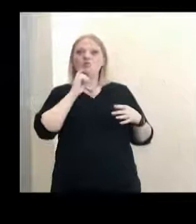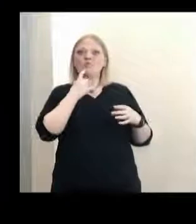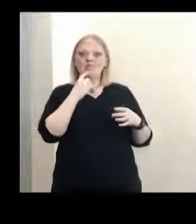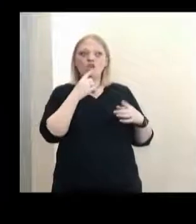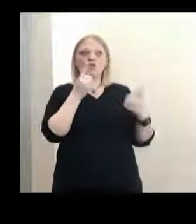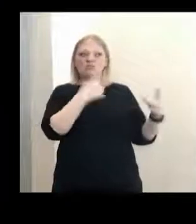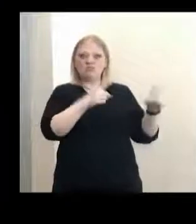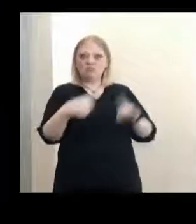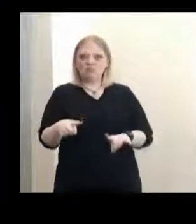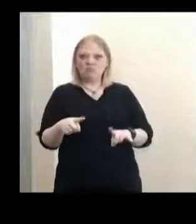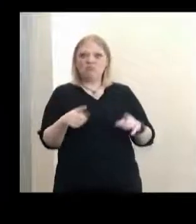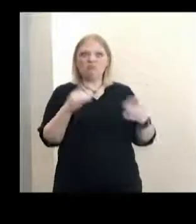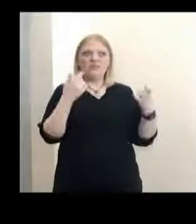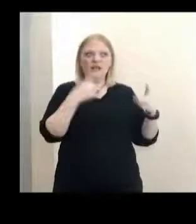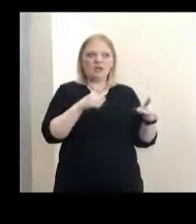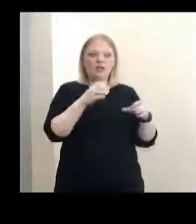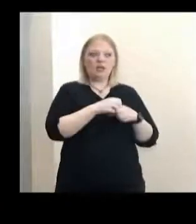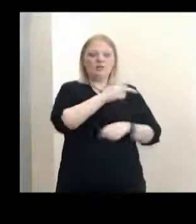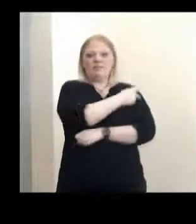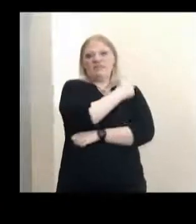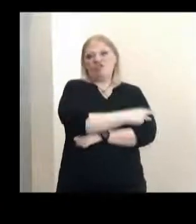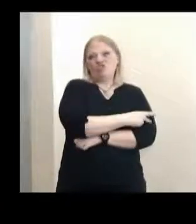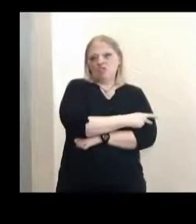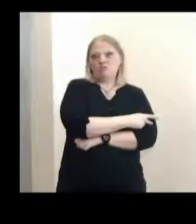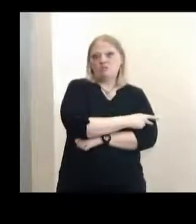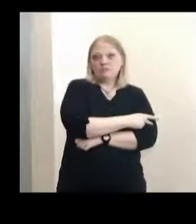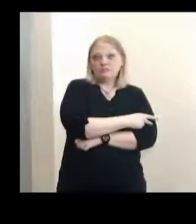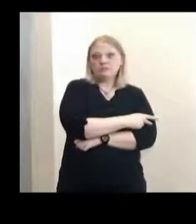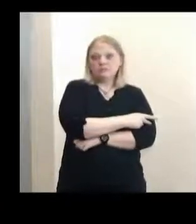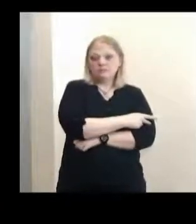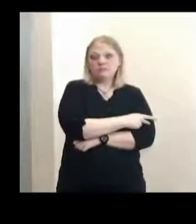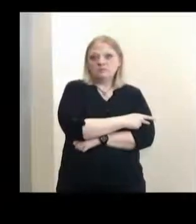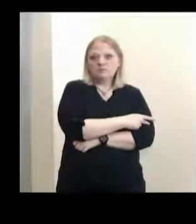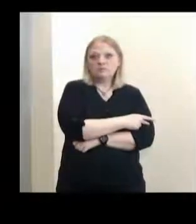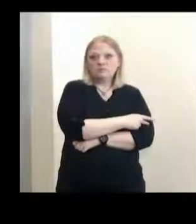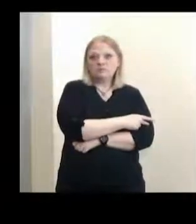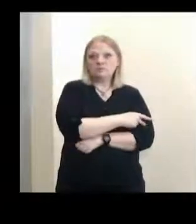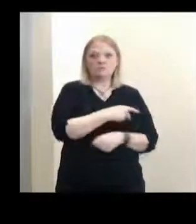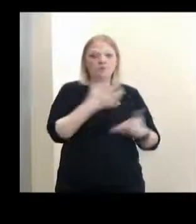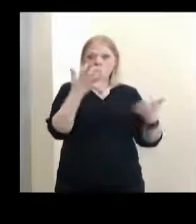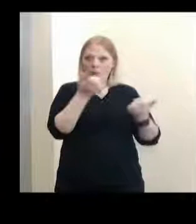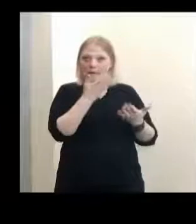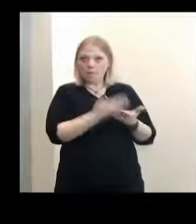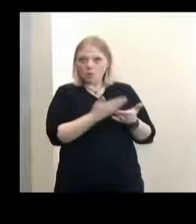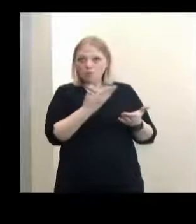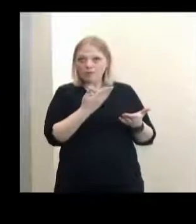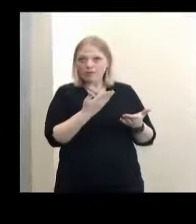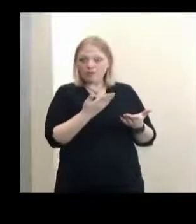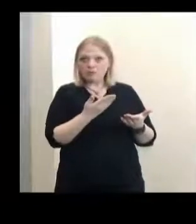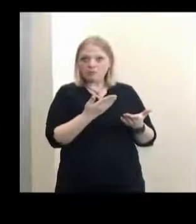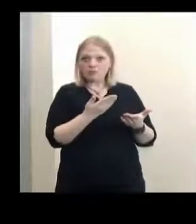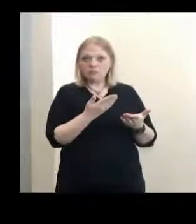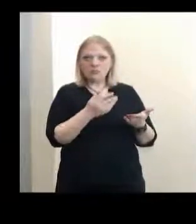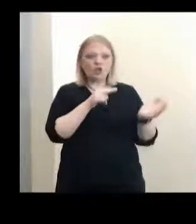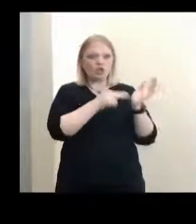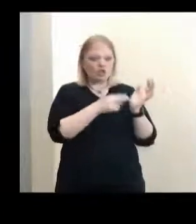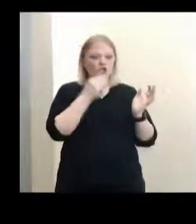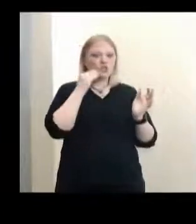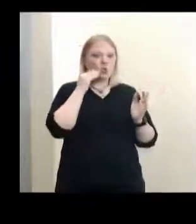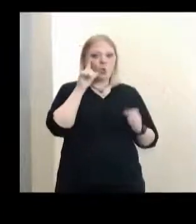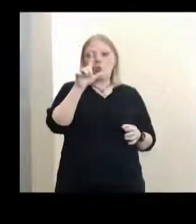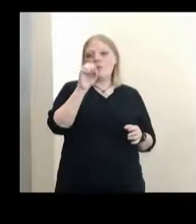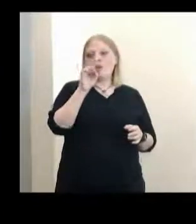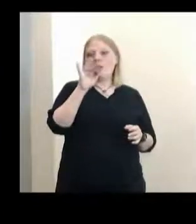occur among patients. And if you want any proof of it, the nursing home lobbies